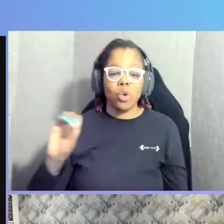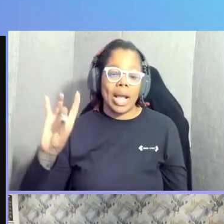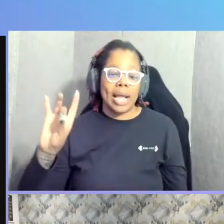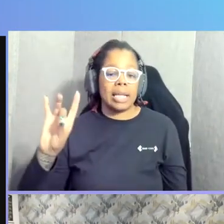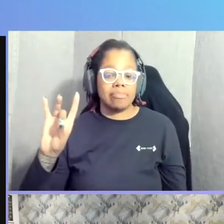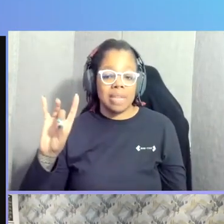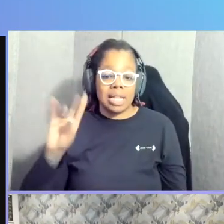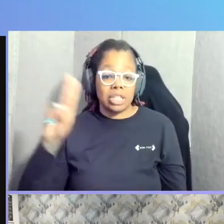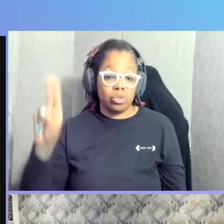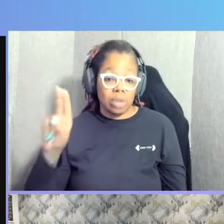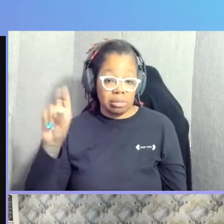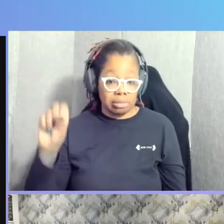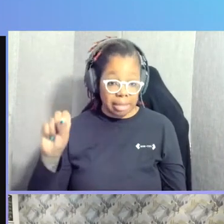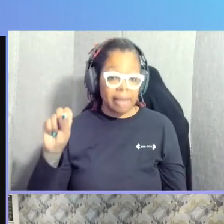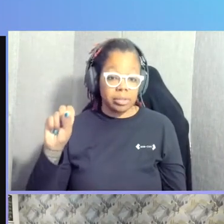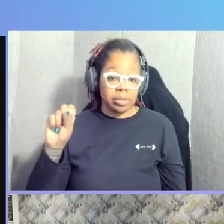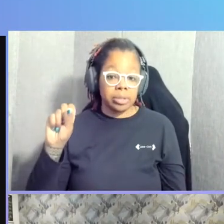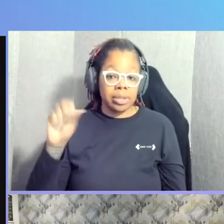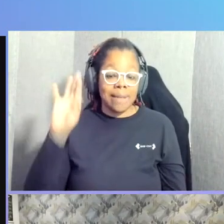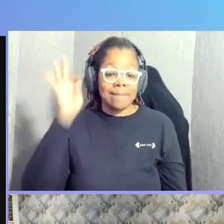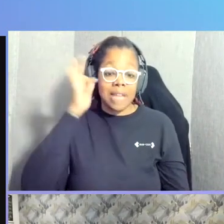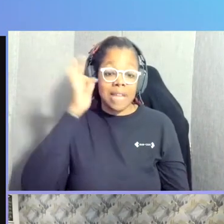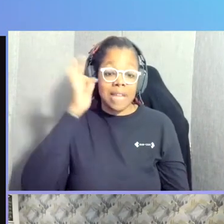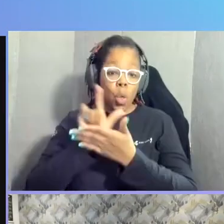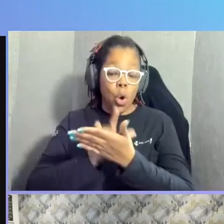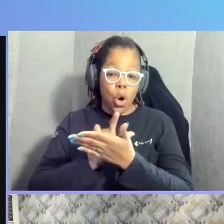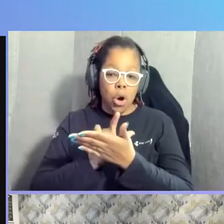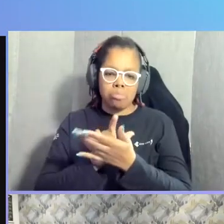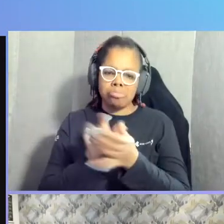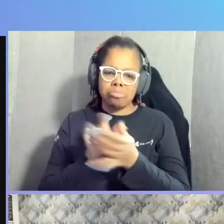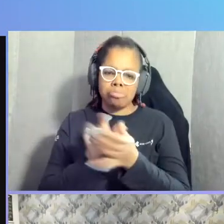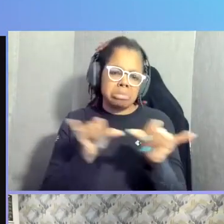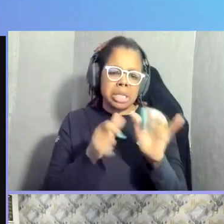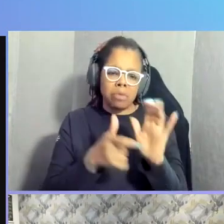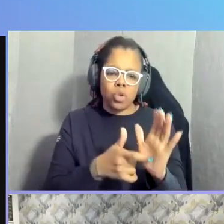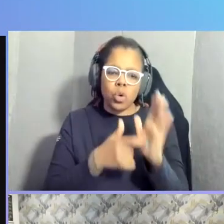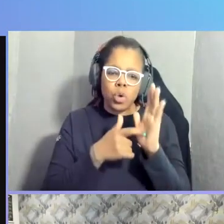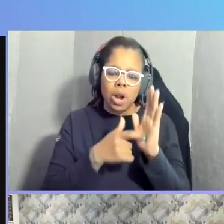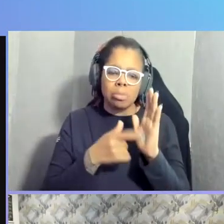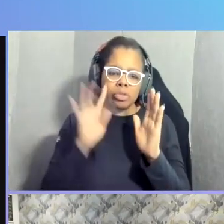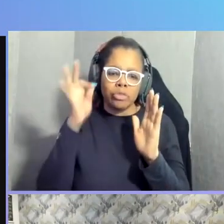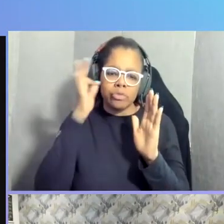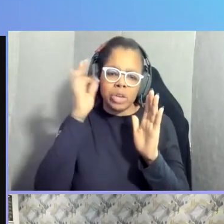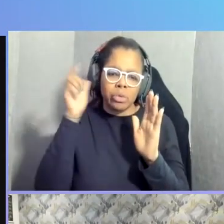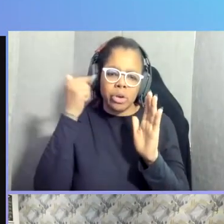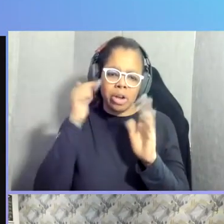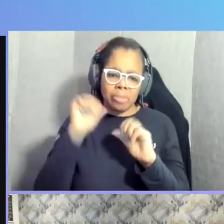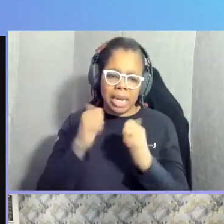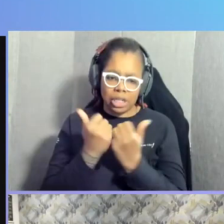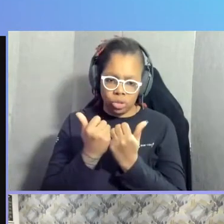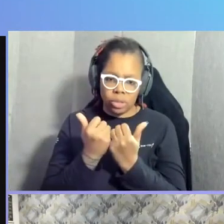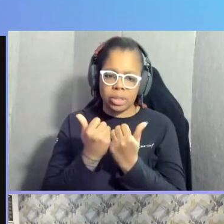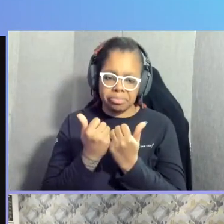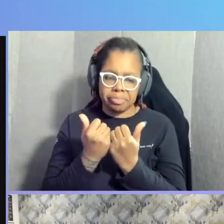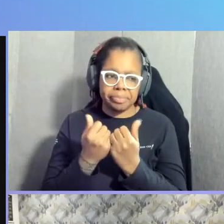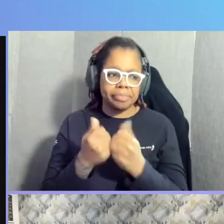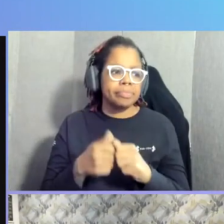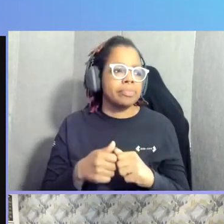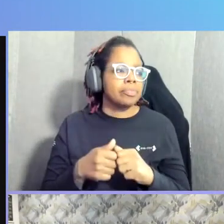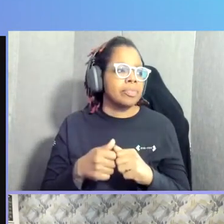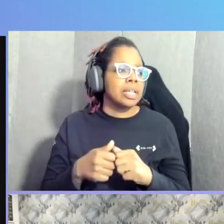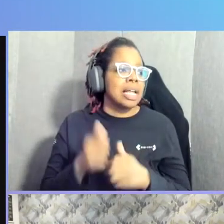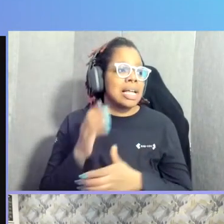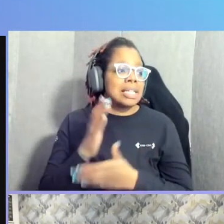a United States federal law that brings the same requirements to federal government agencies. And the